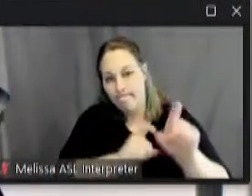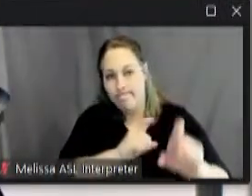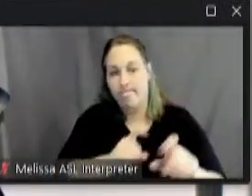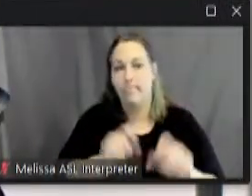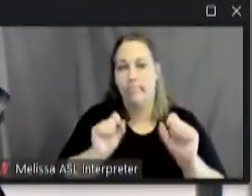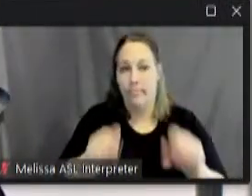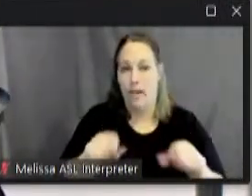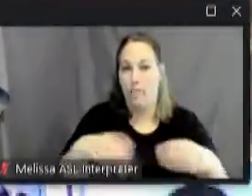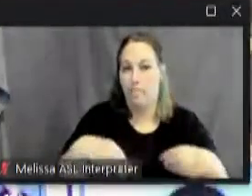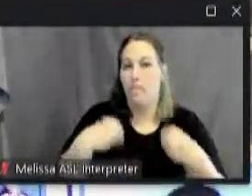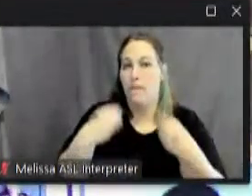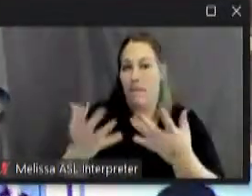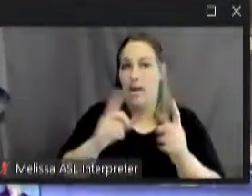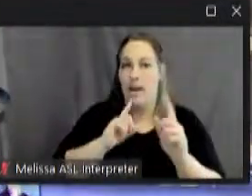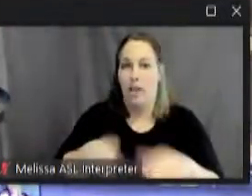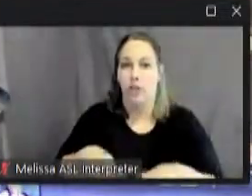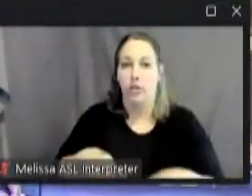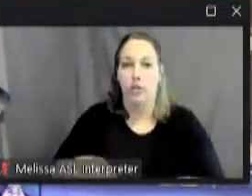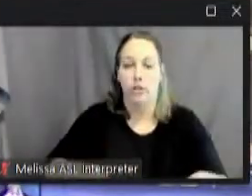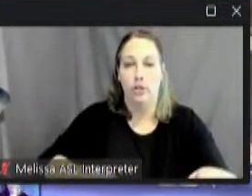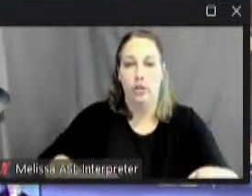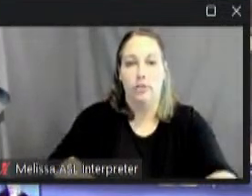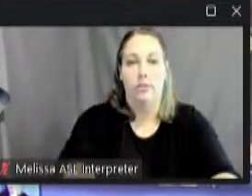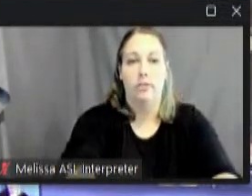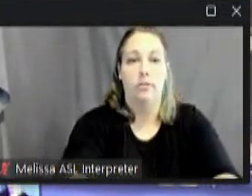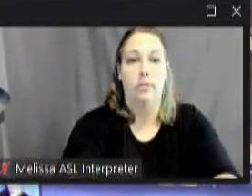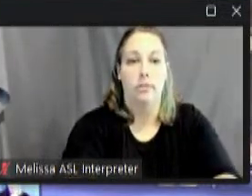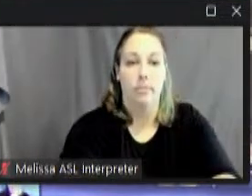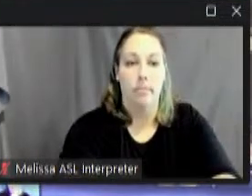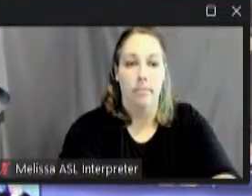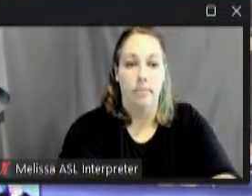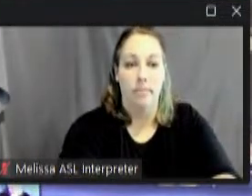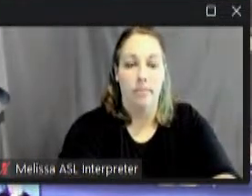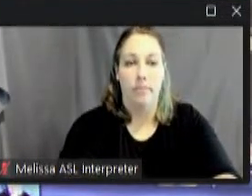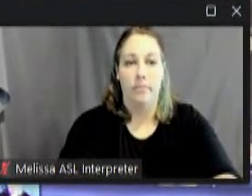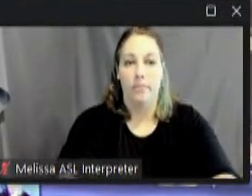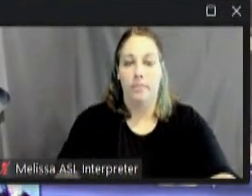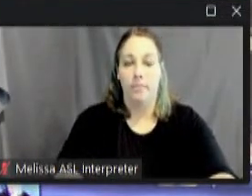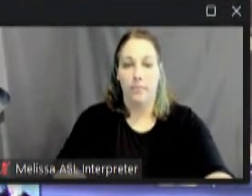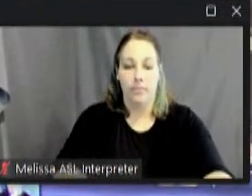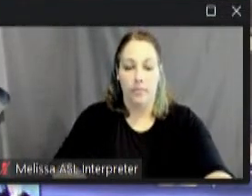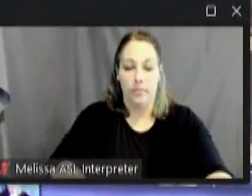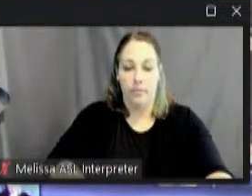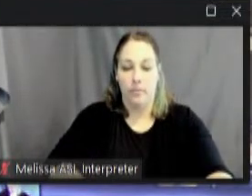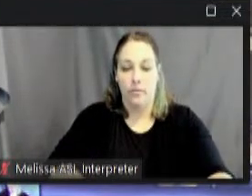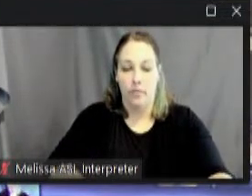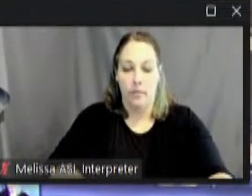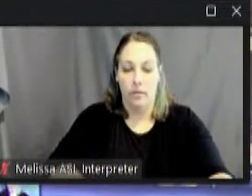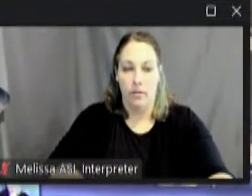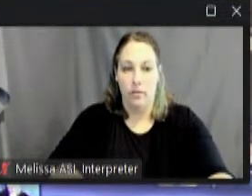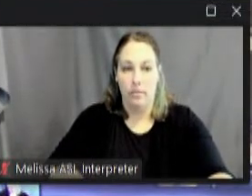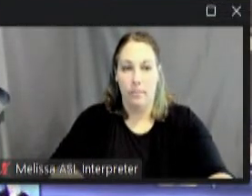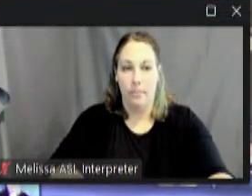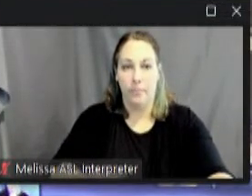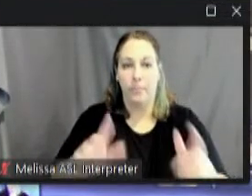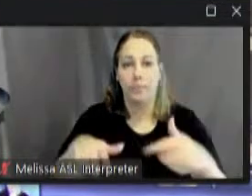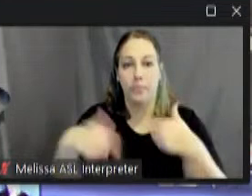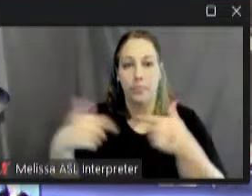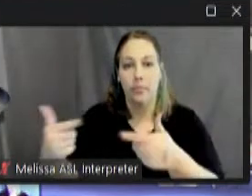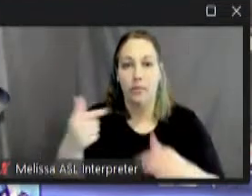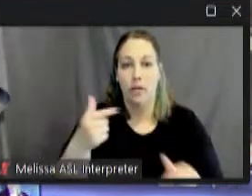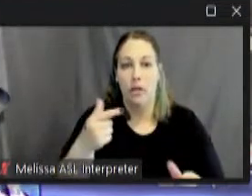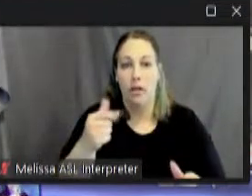provide answers to all this subject. So I will let Dr. Clara Lopez have the floor